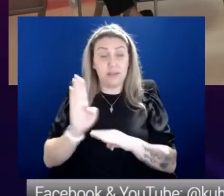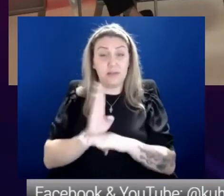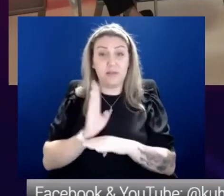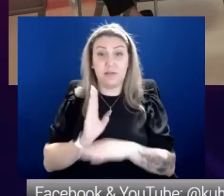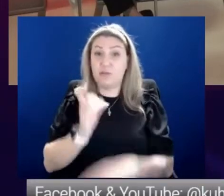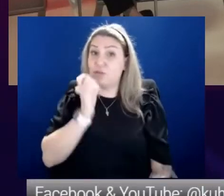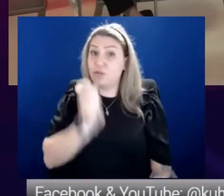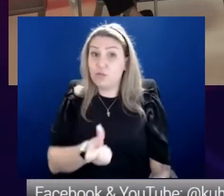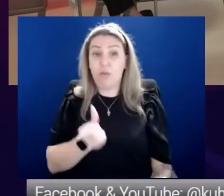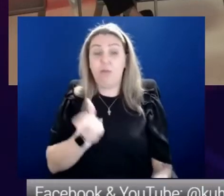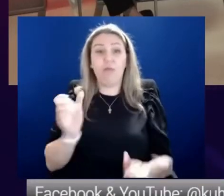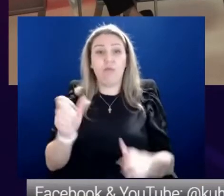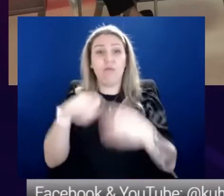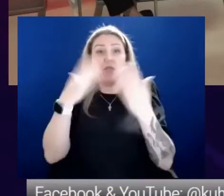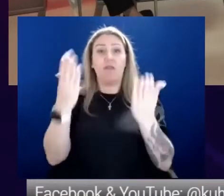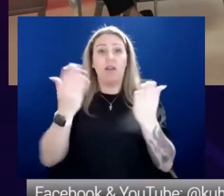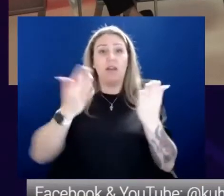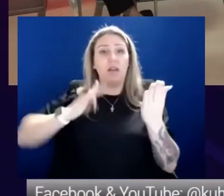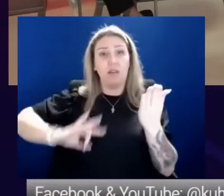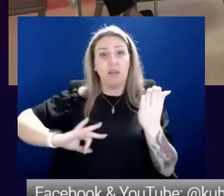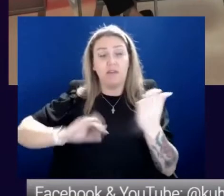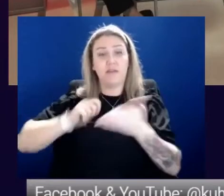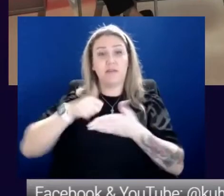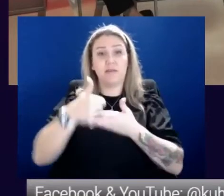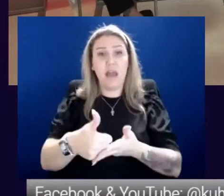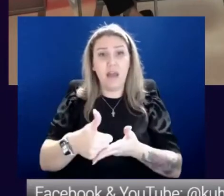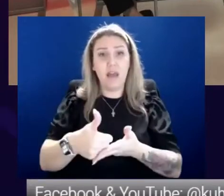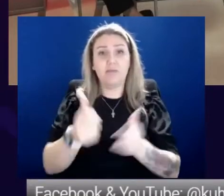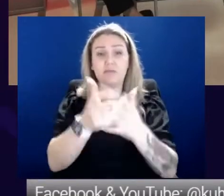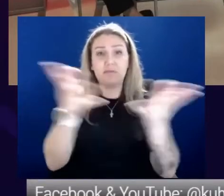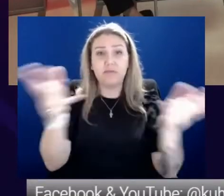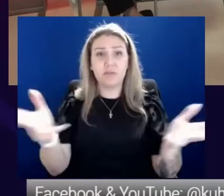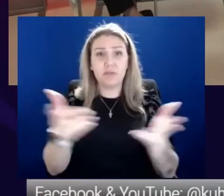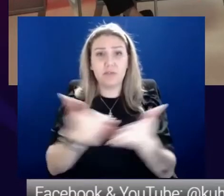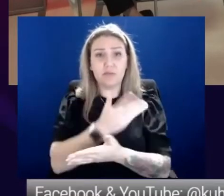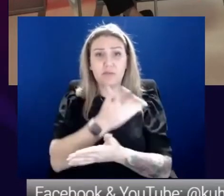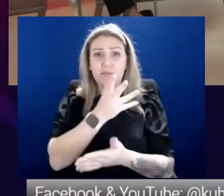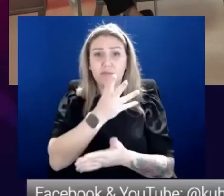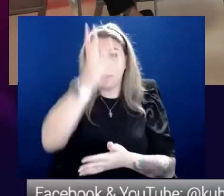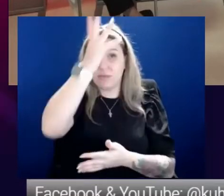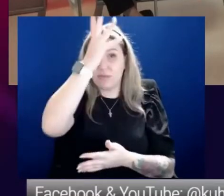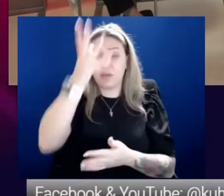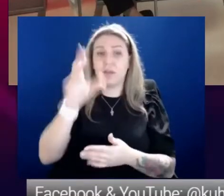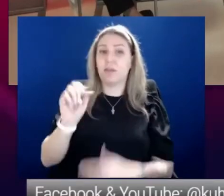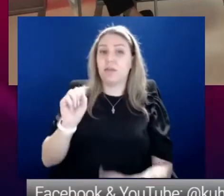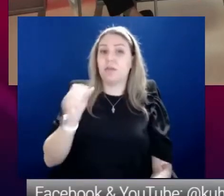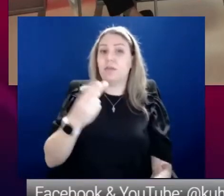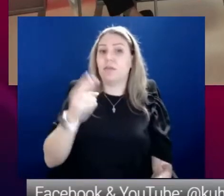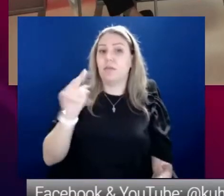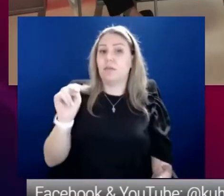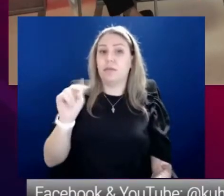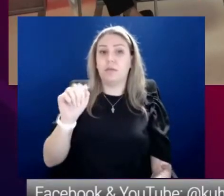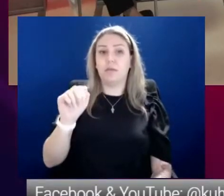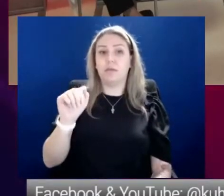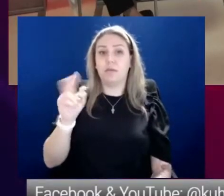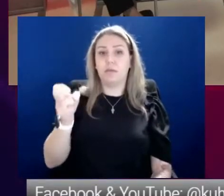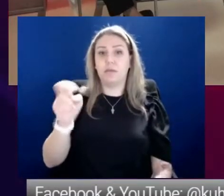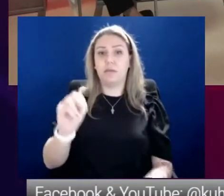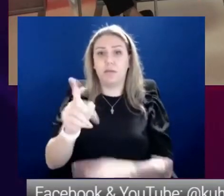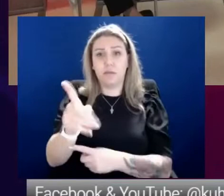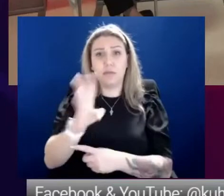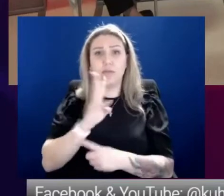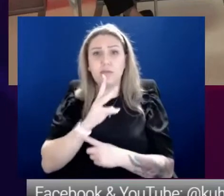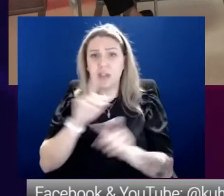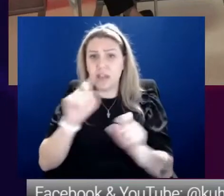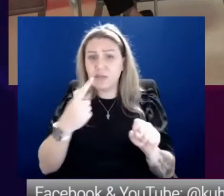provide benefits that would help so many new parents. And Shannon talked about your employer had can you tell us about the